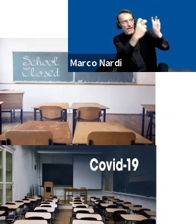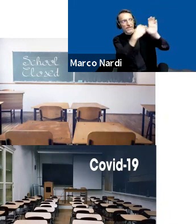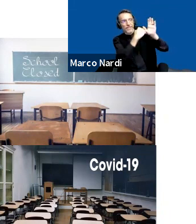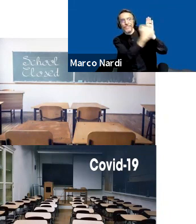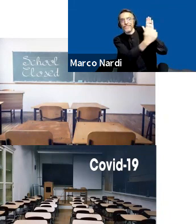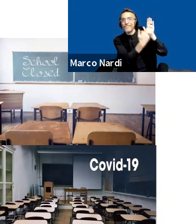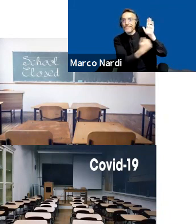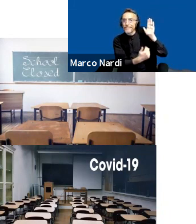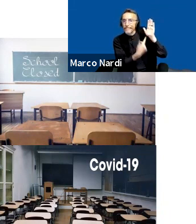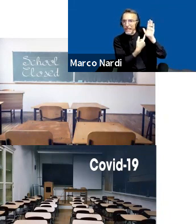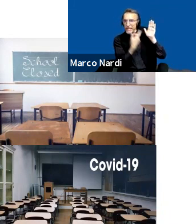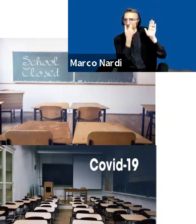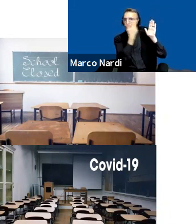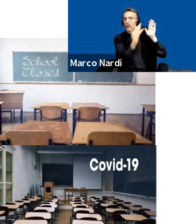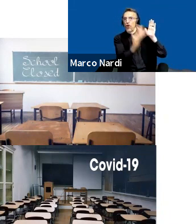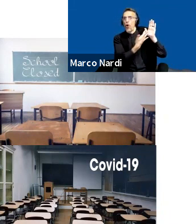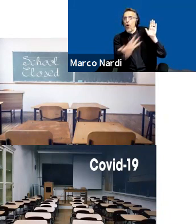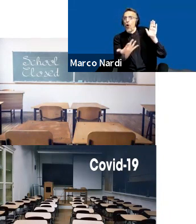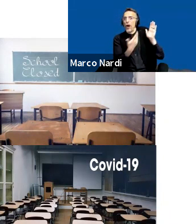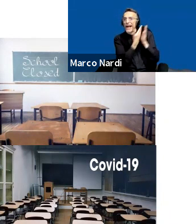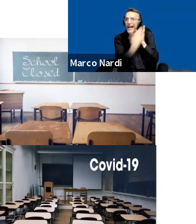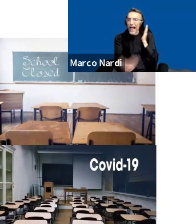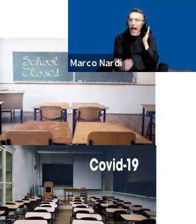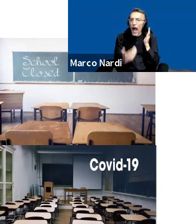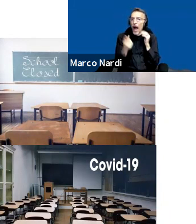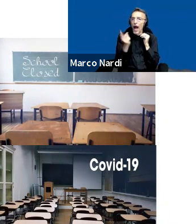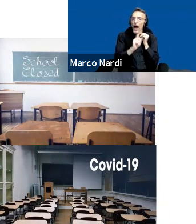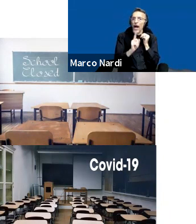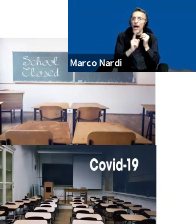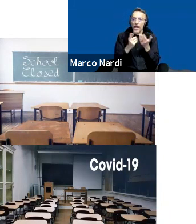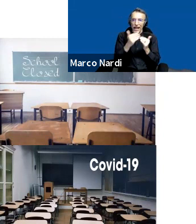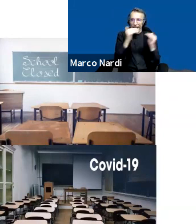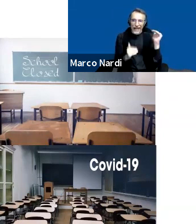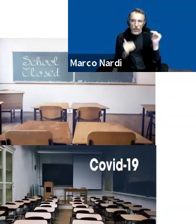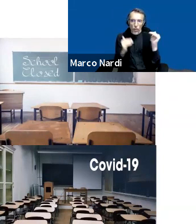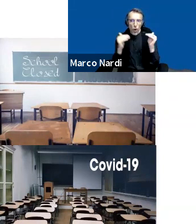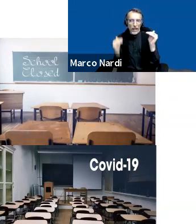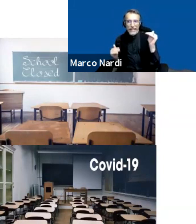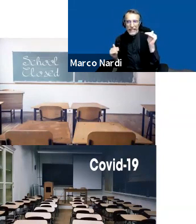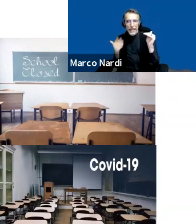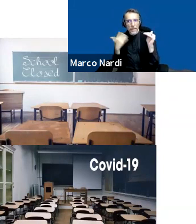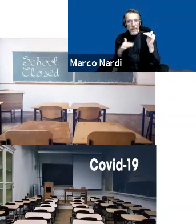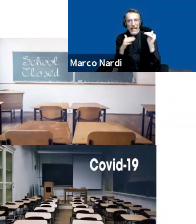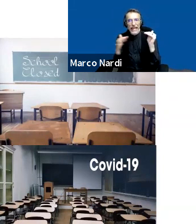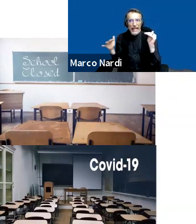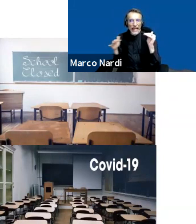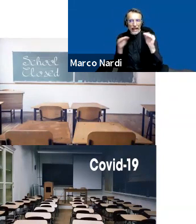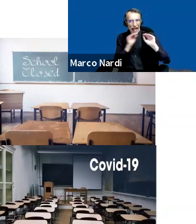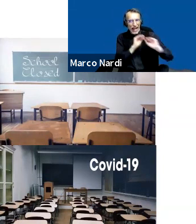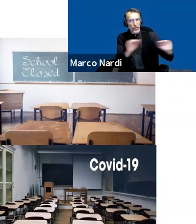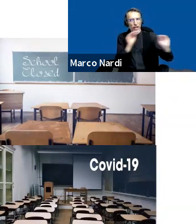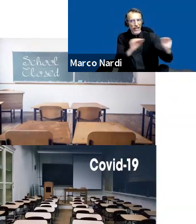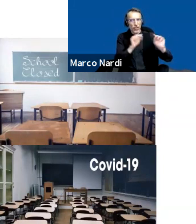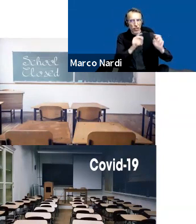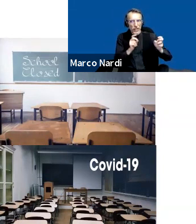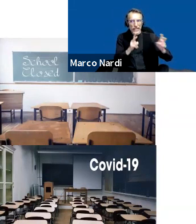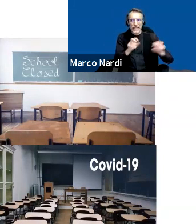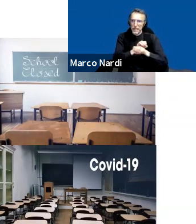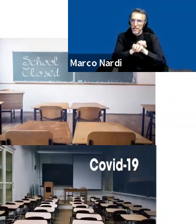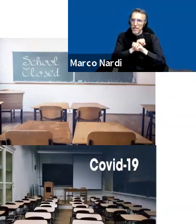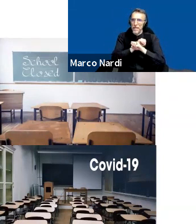that we already knew existed. And I think within the education system, the pandemic has